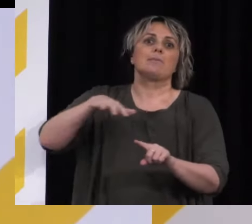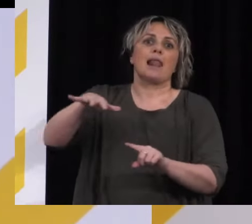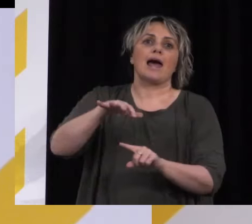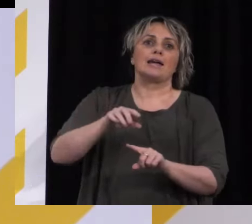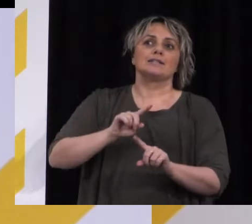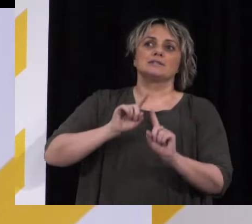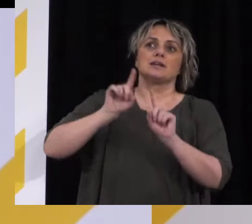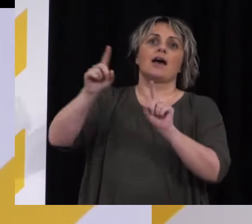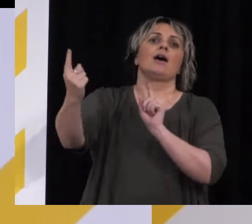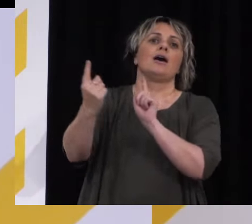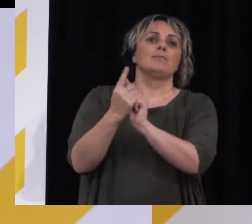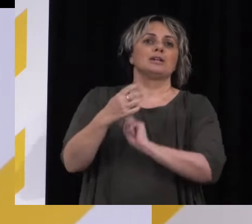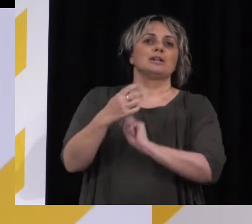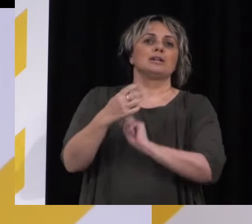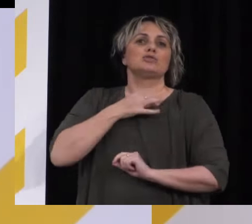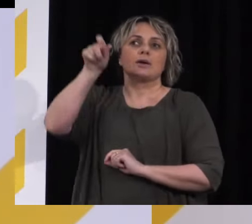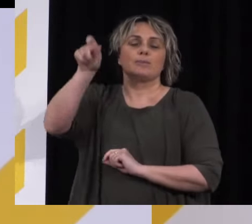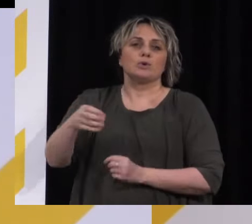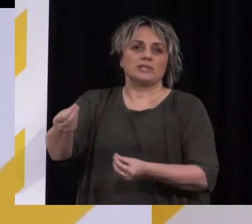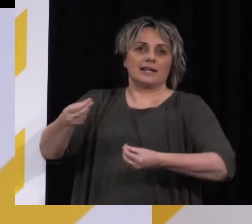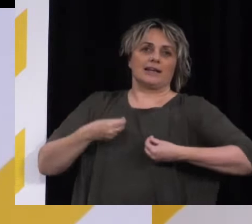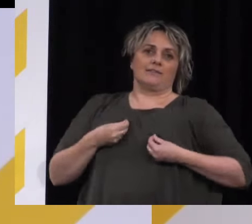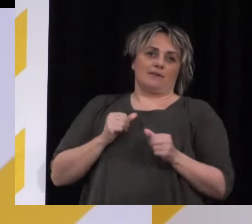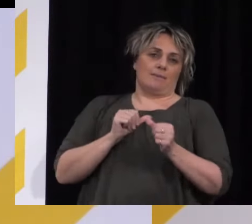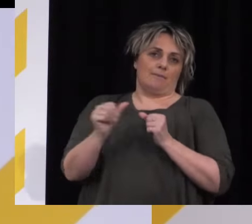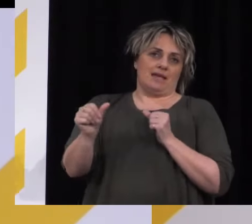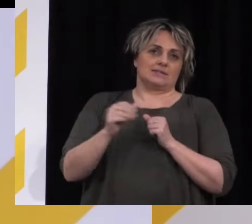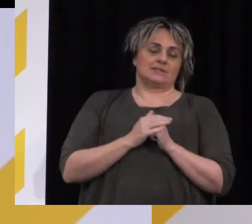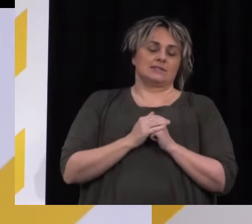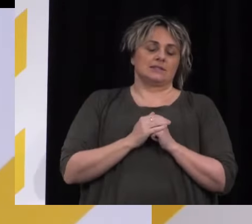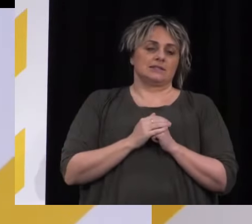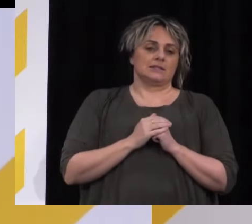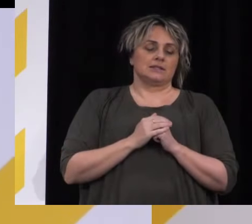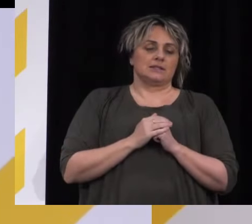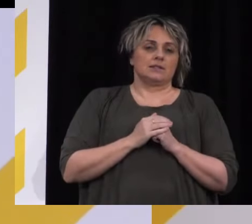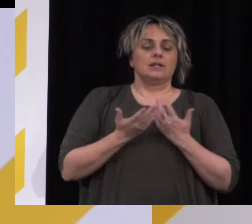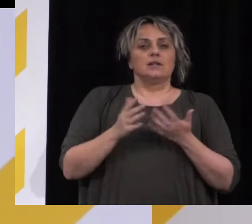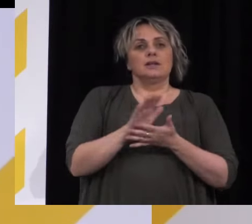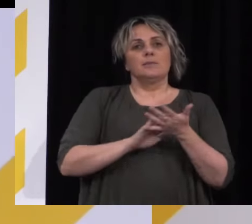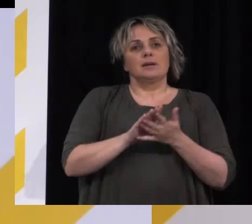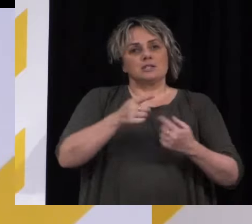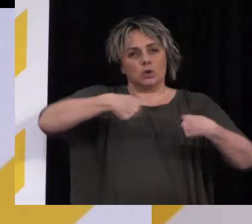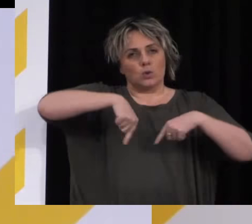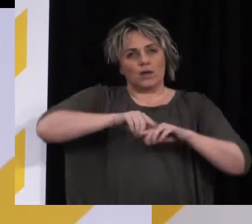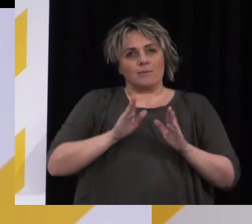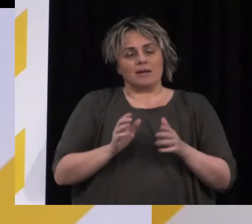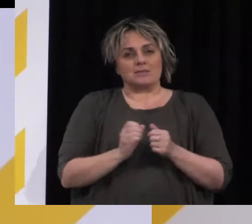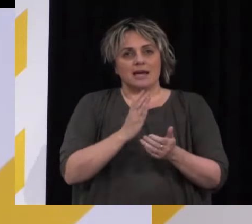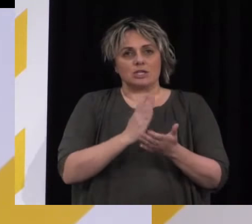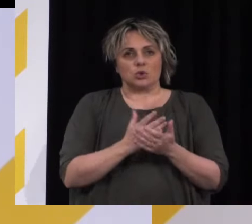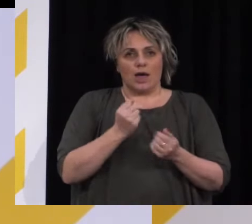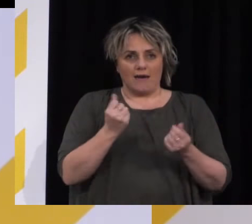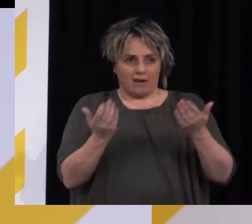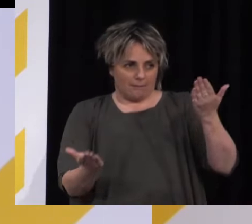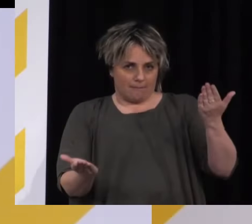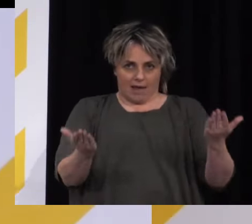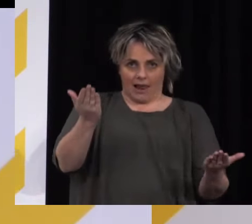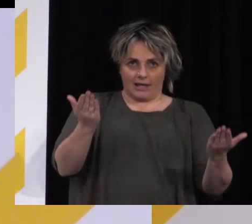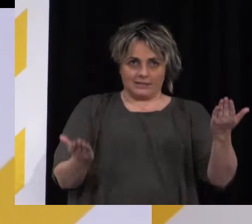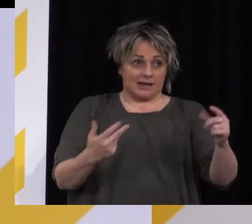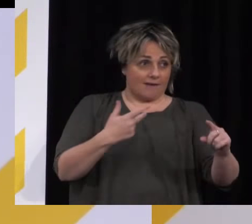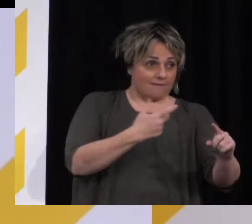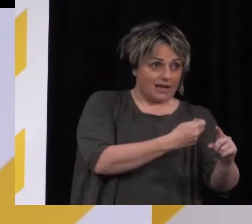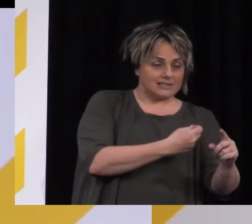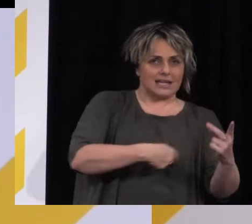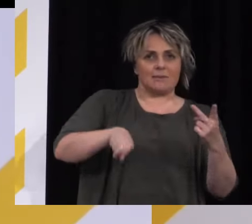a vaccination at a certain level and nothing. It will be making sure we have the right balance of measures that actually,